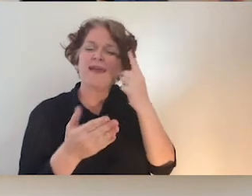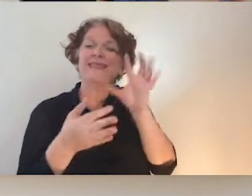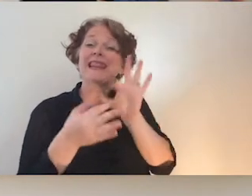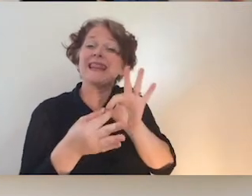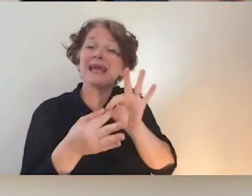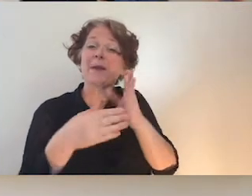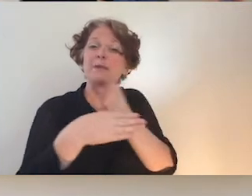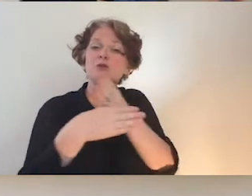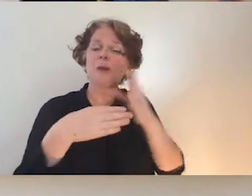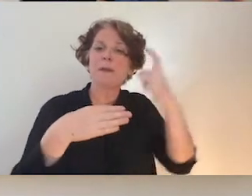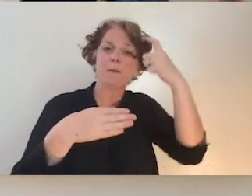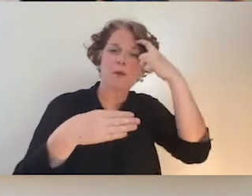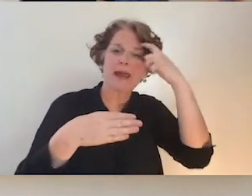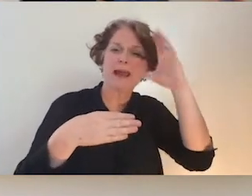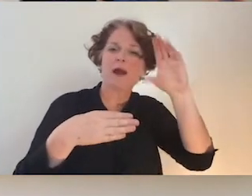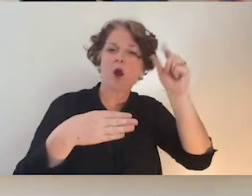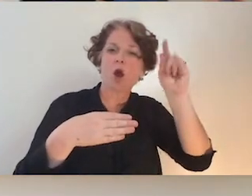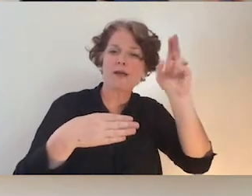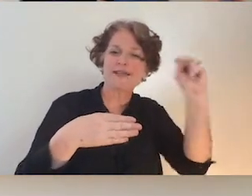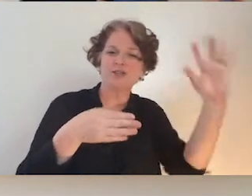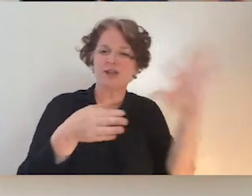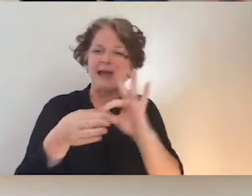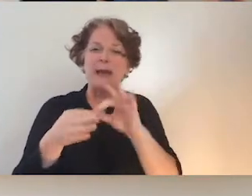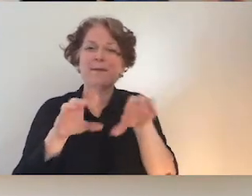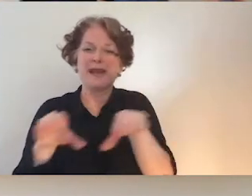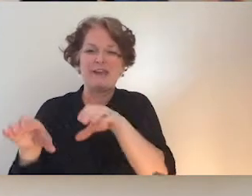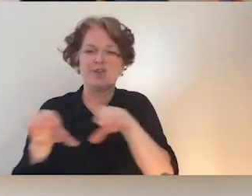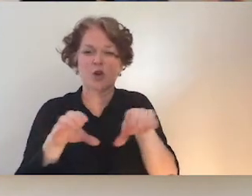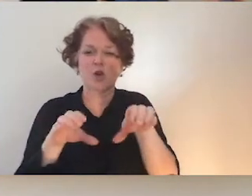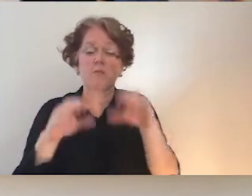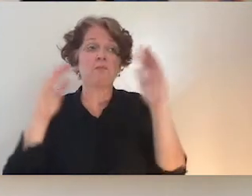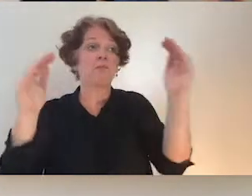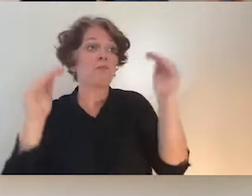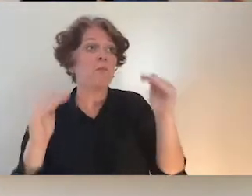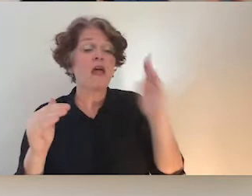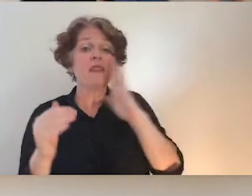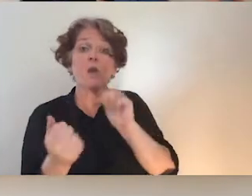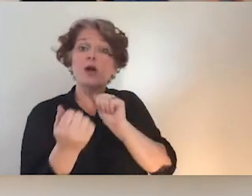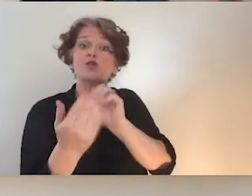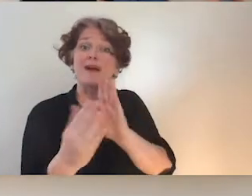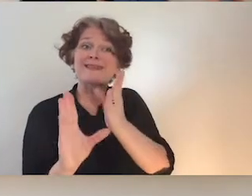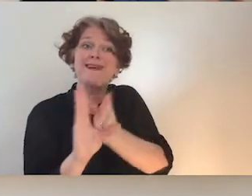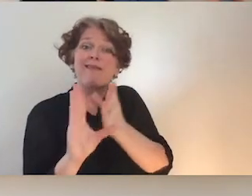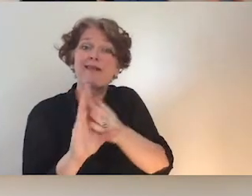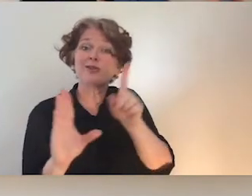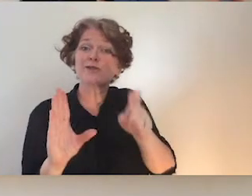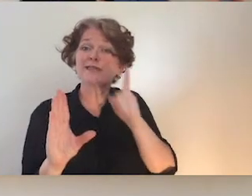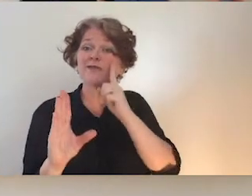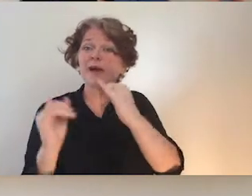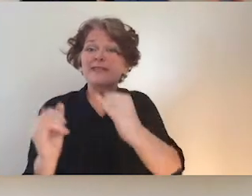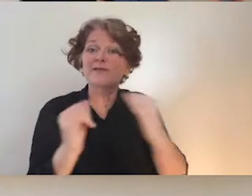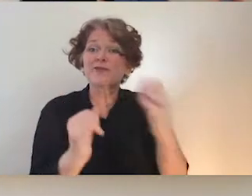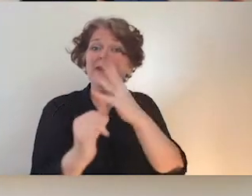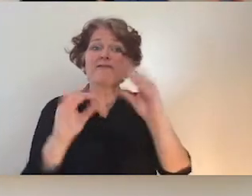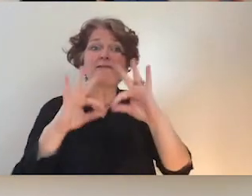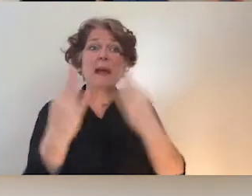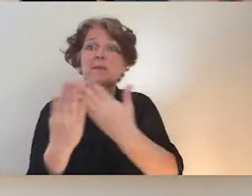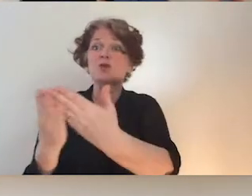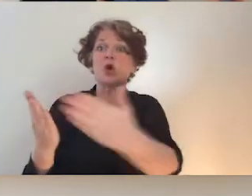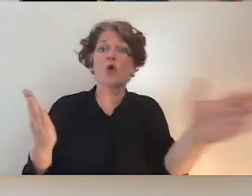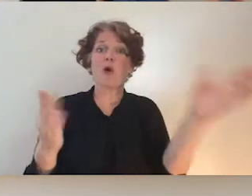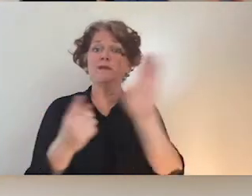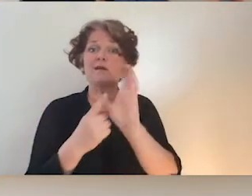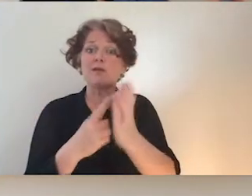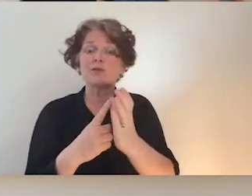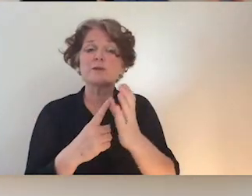will help bridge the gap in understanding the links between the brain, cognition, and behavior, address the psychological needs